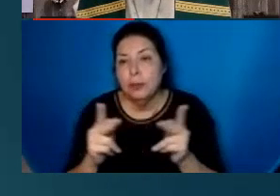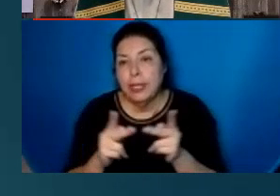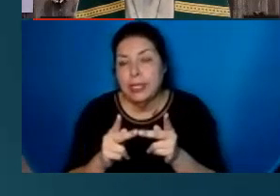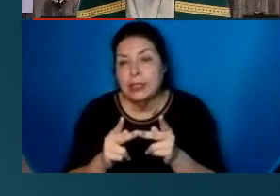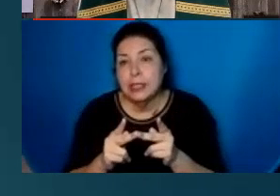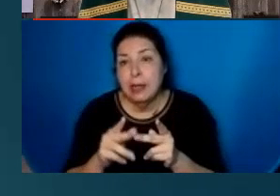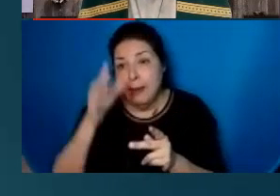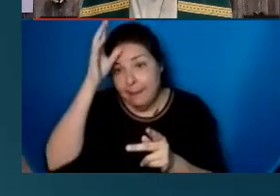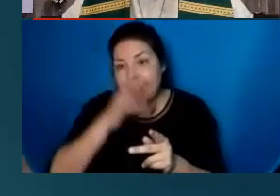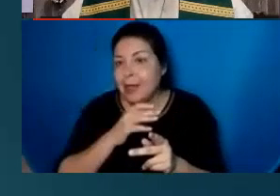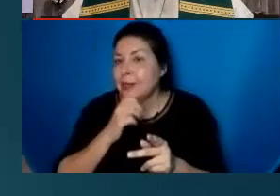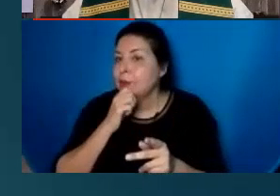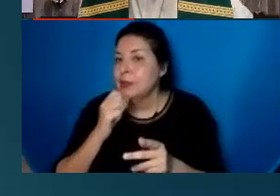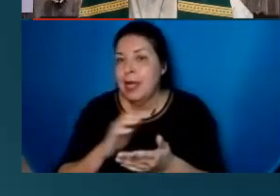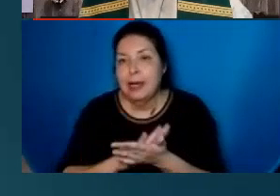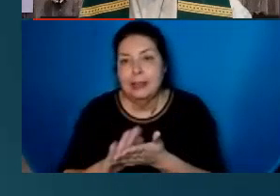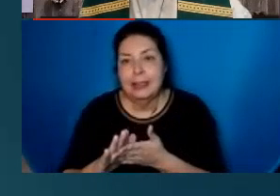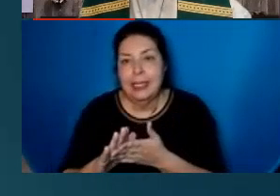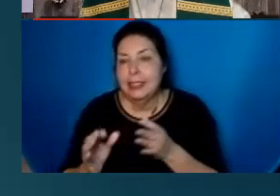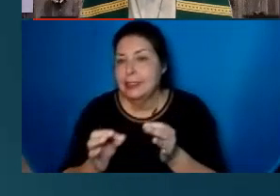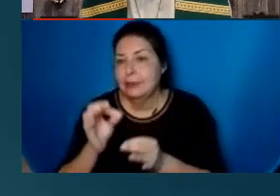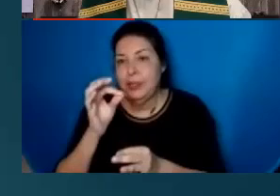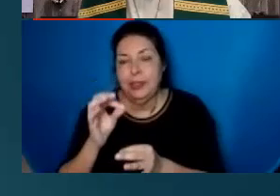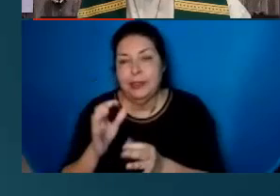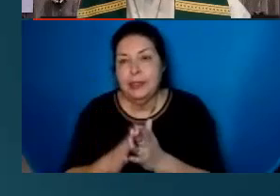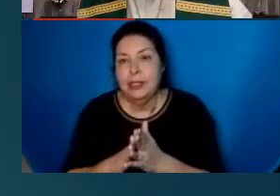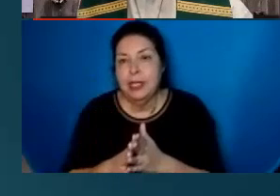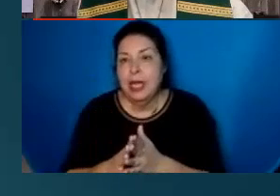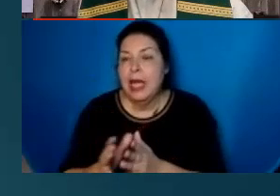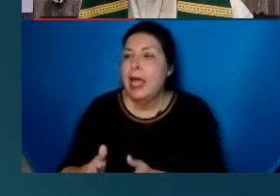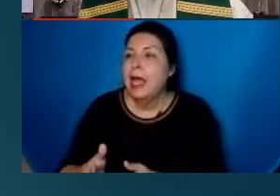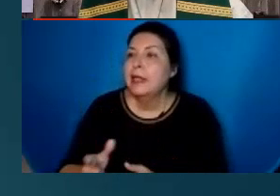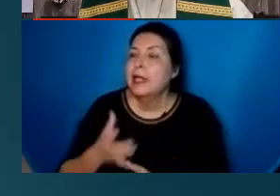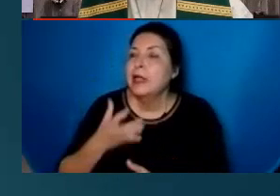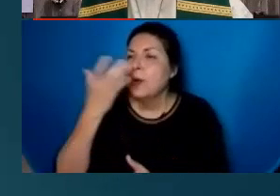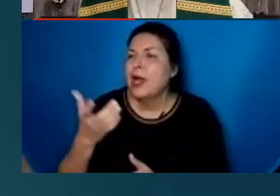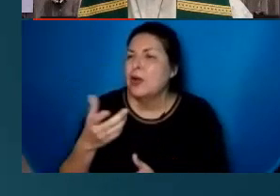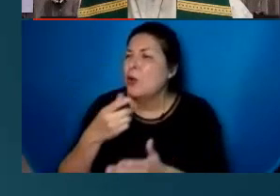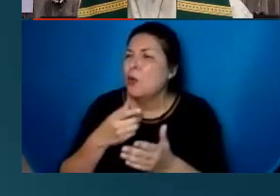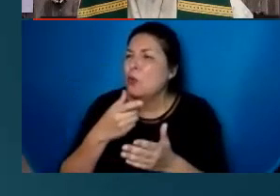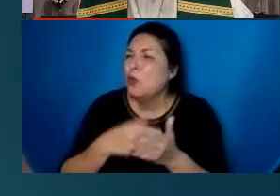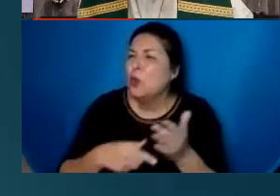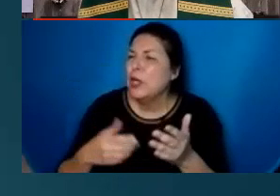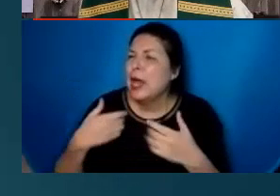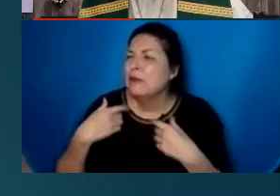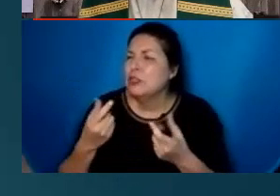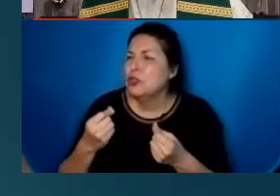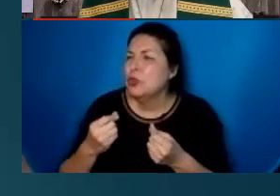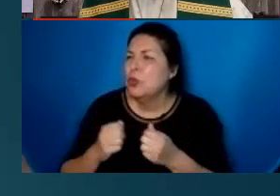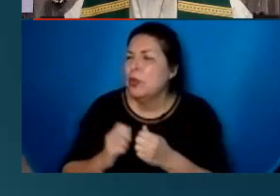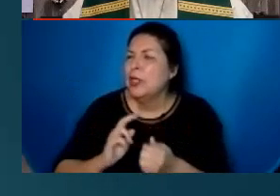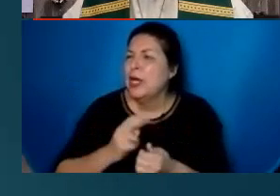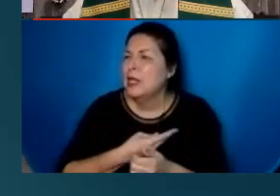he cried out, "What do you have to do with us, Jesus of Nazareth? Have you come to destroy